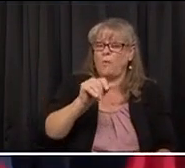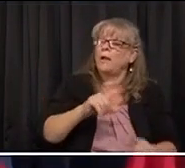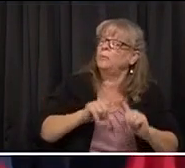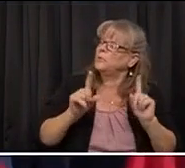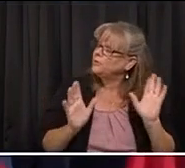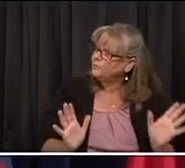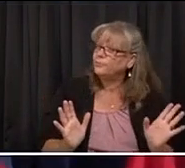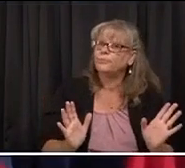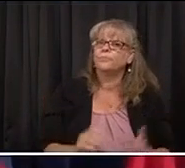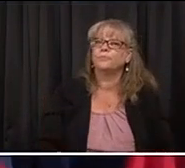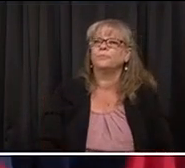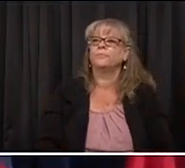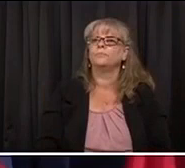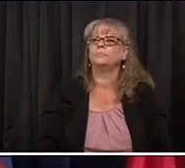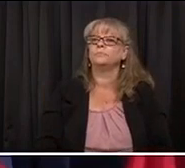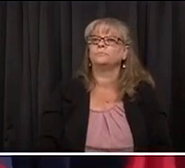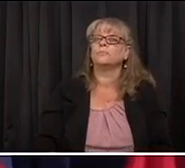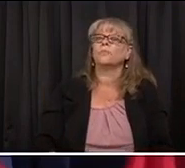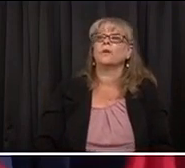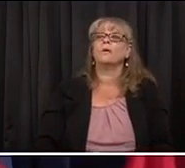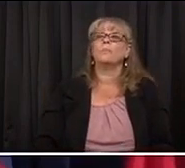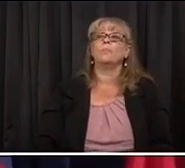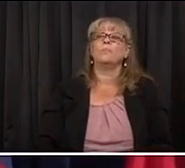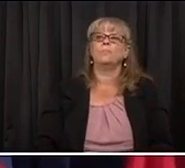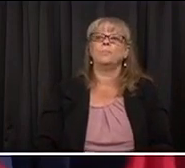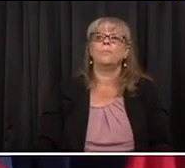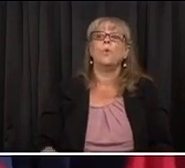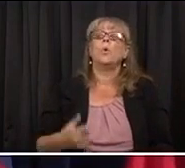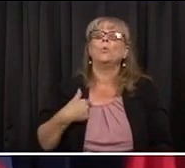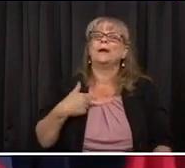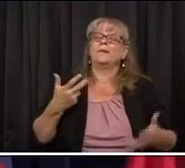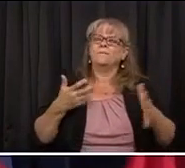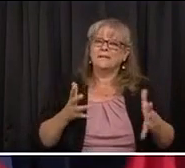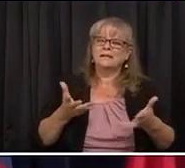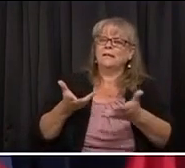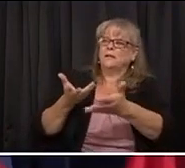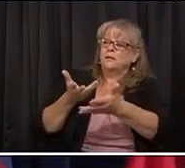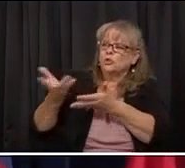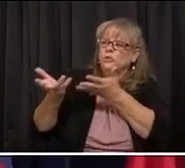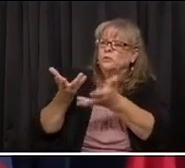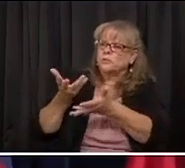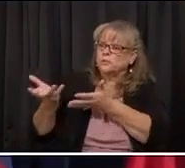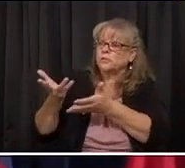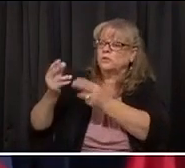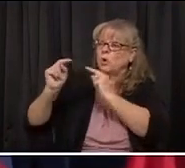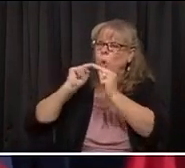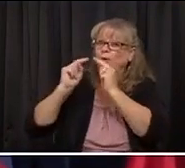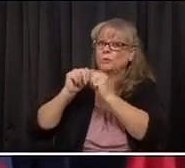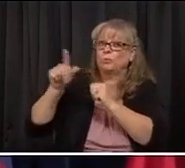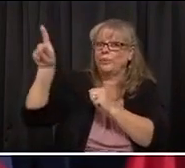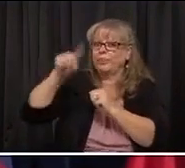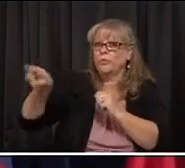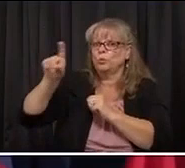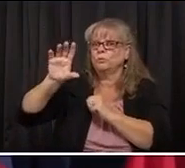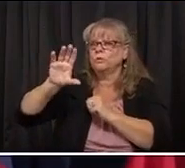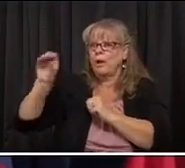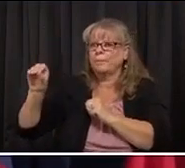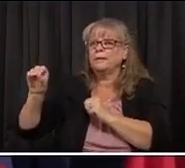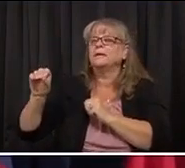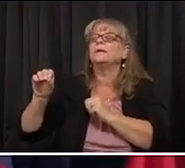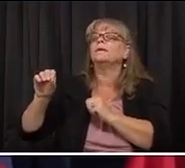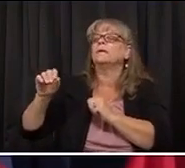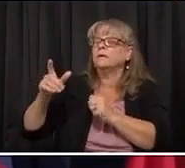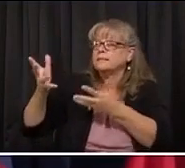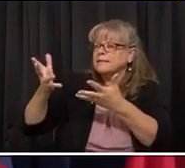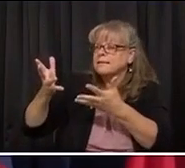not, and we negotiated, we reach a reasonable way to do this. But what we need from a health perspective is